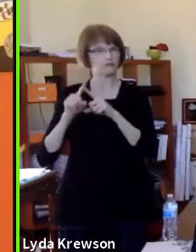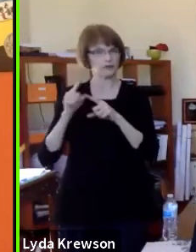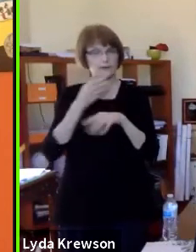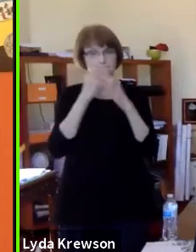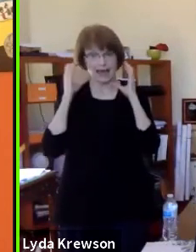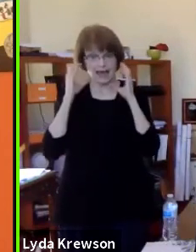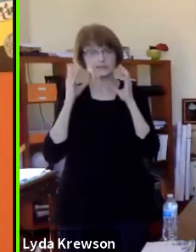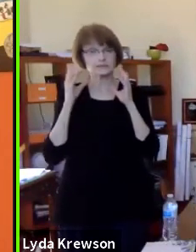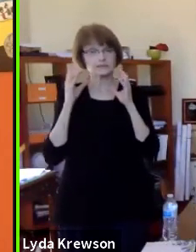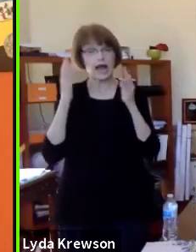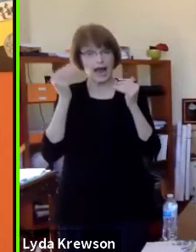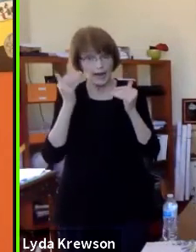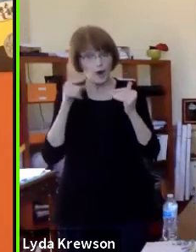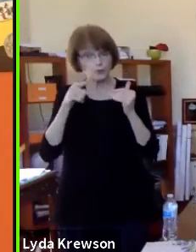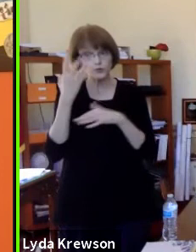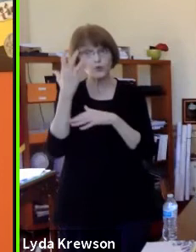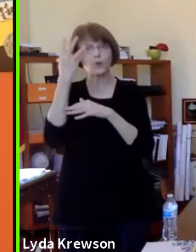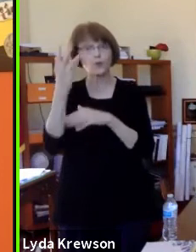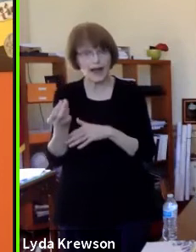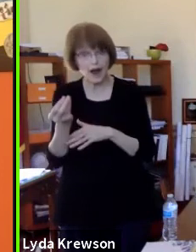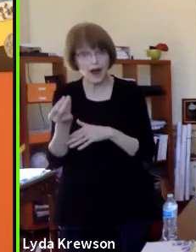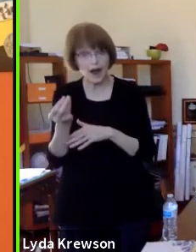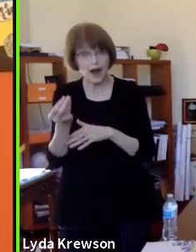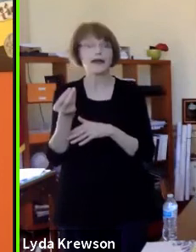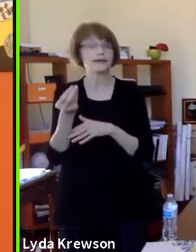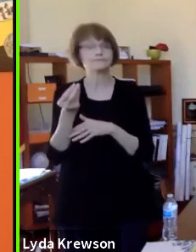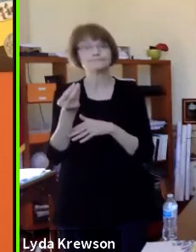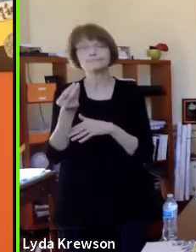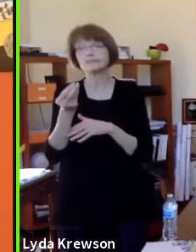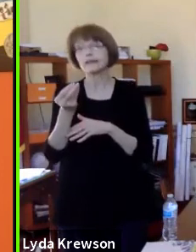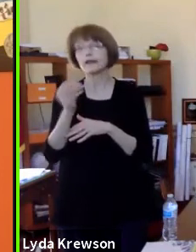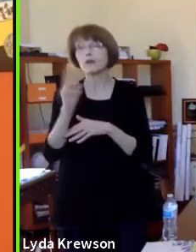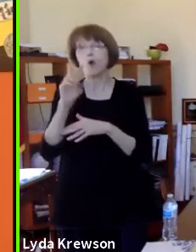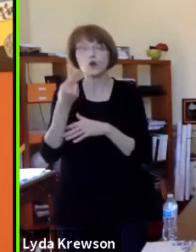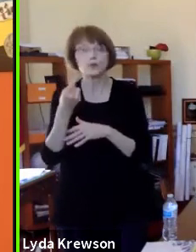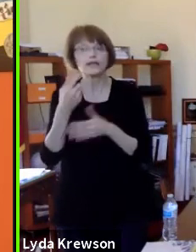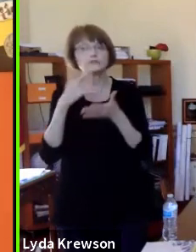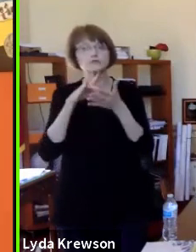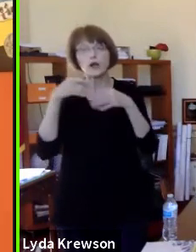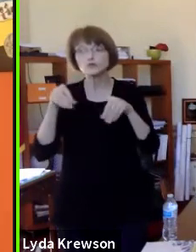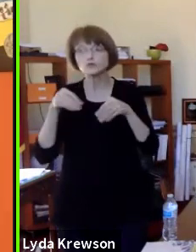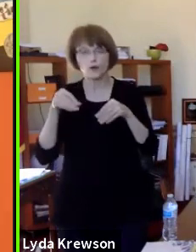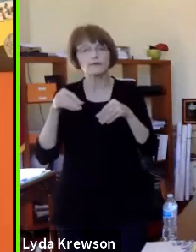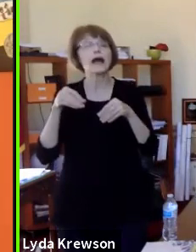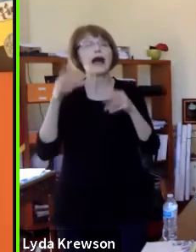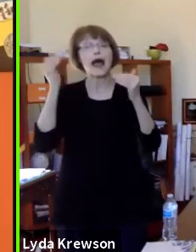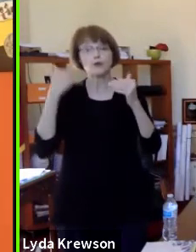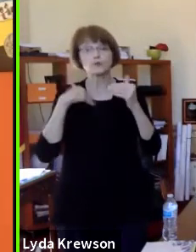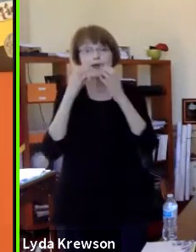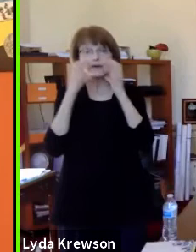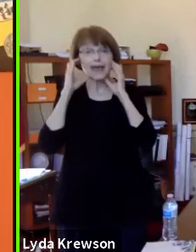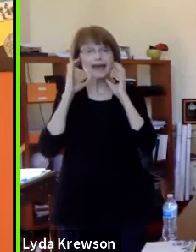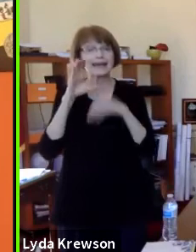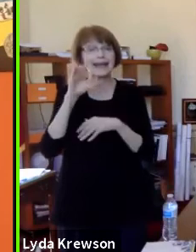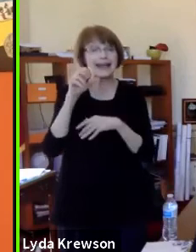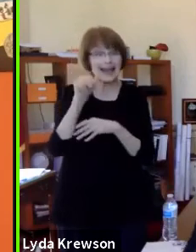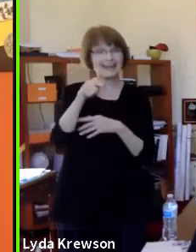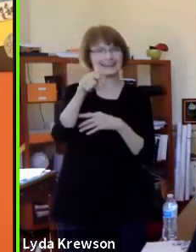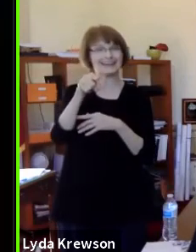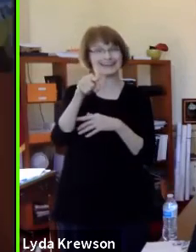you're wearing masks if you are going to the Walgreens or the drugstore or something. Kayden, you got your